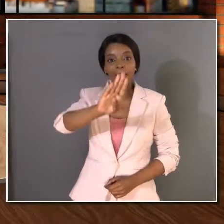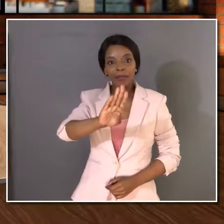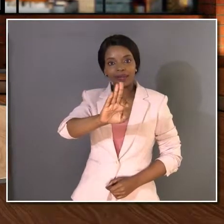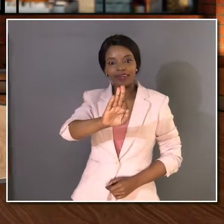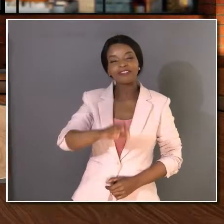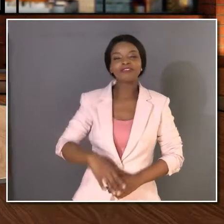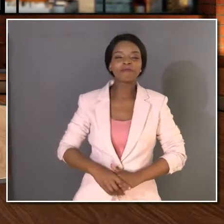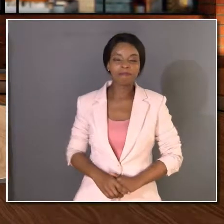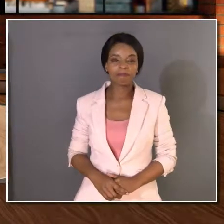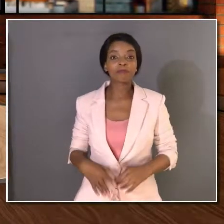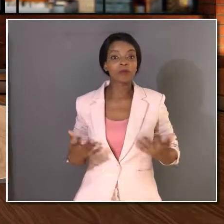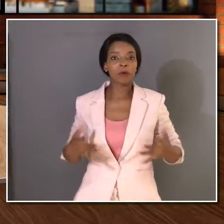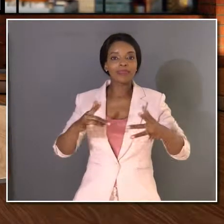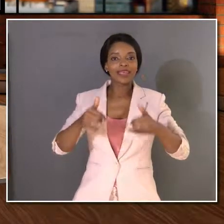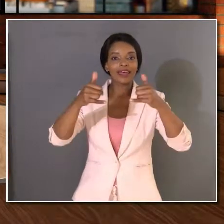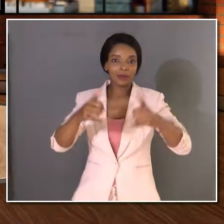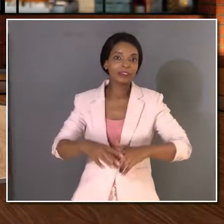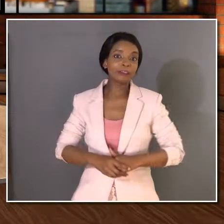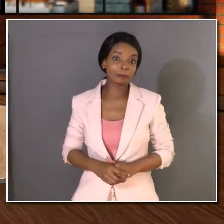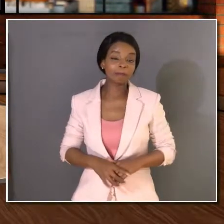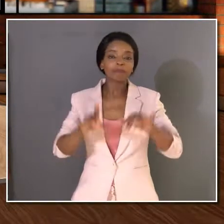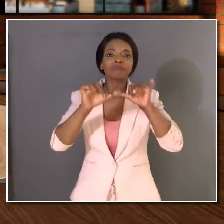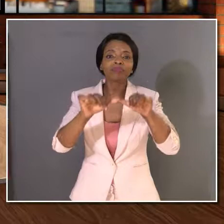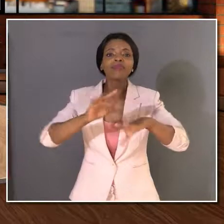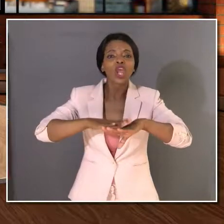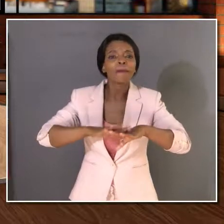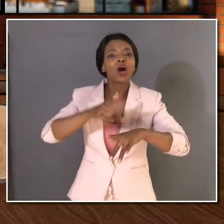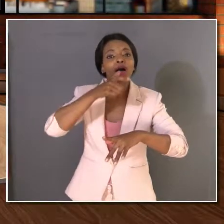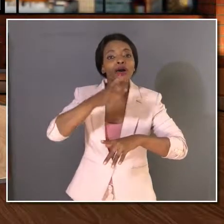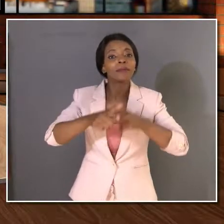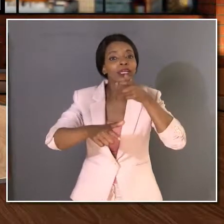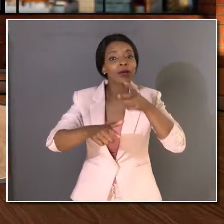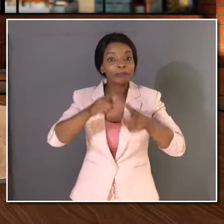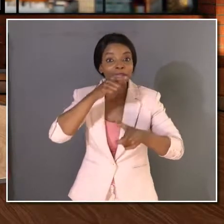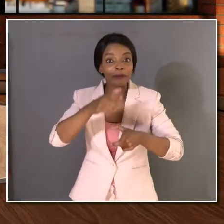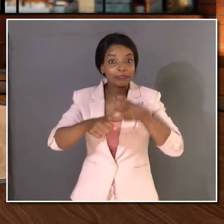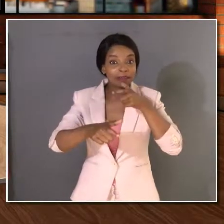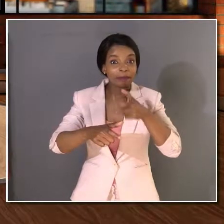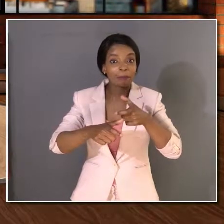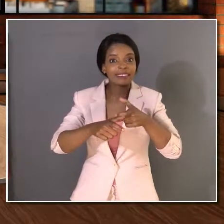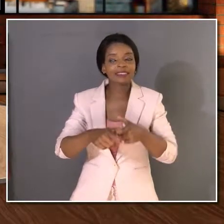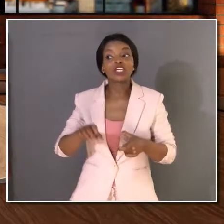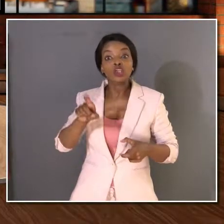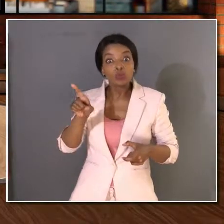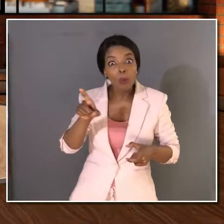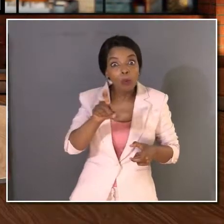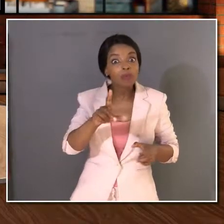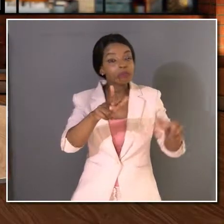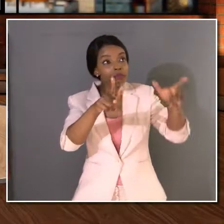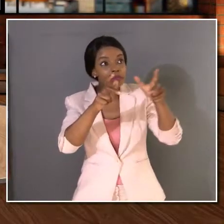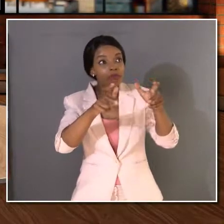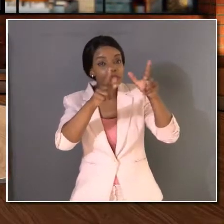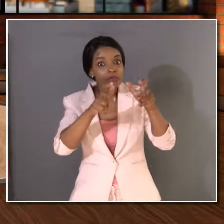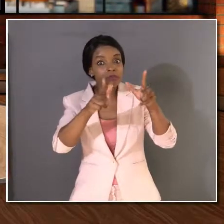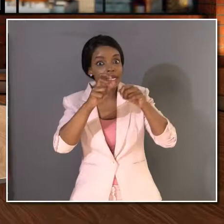course. So, keep engaging as much as you can, and we will continue looking at those videos. Keep track of exactly who your